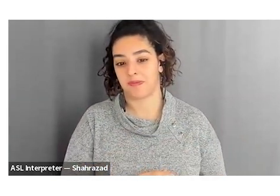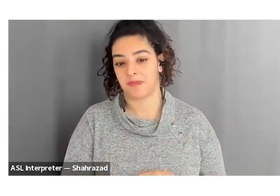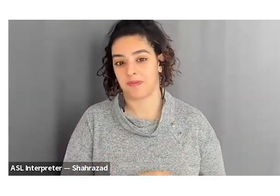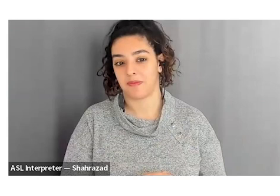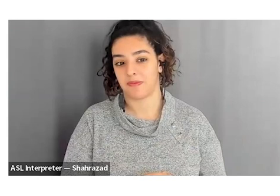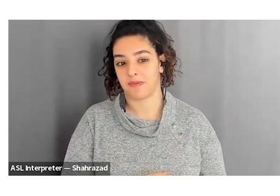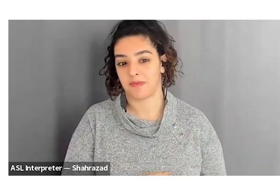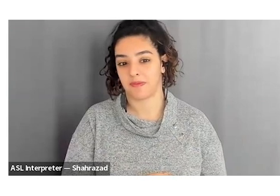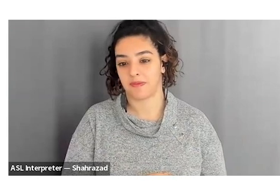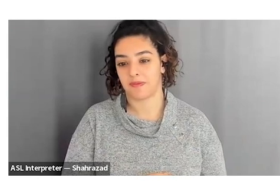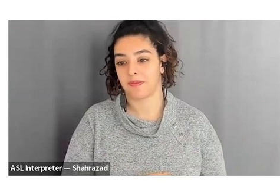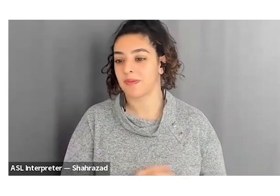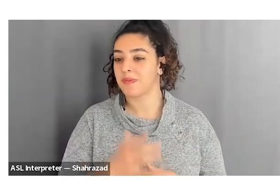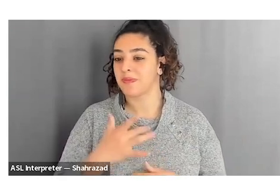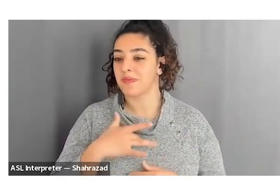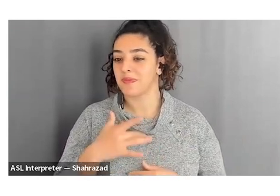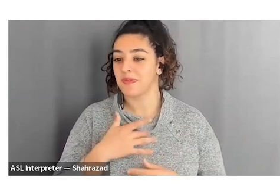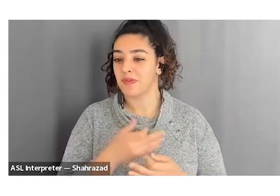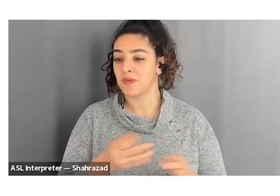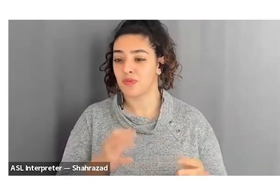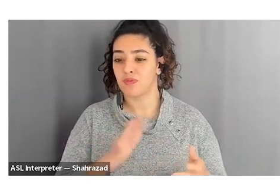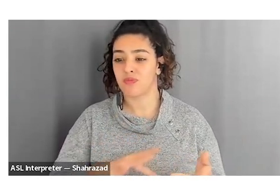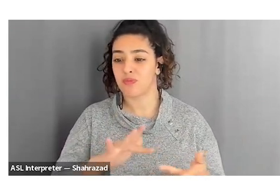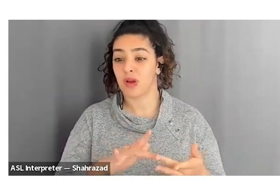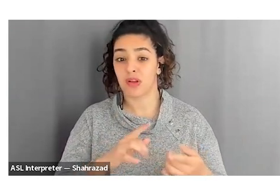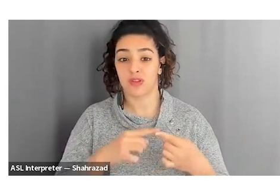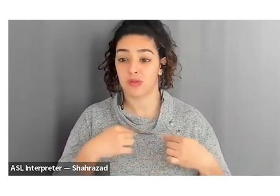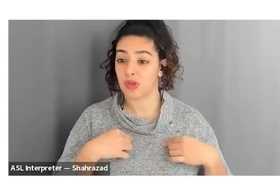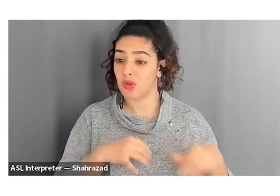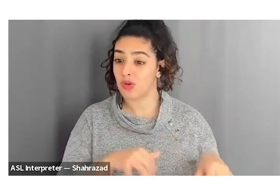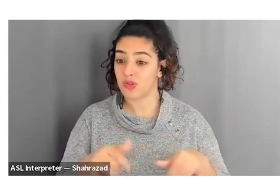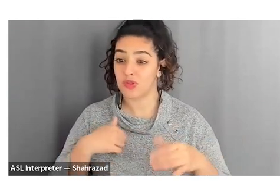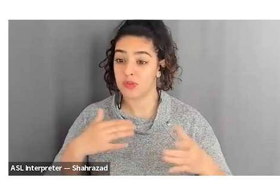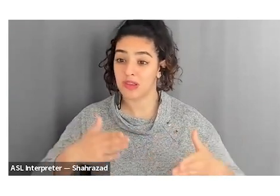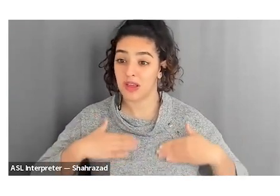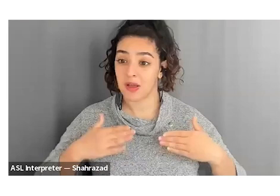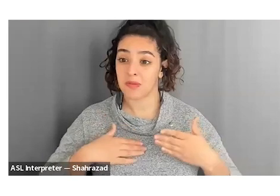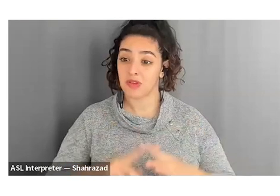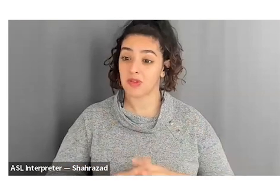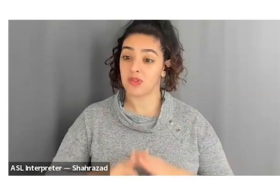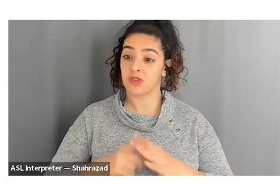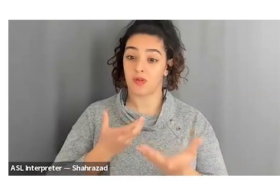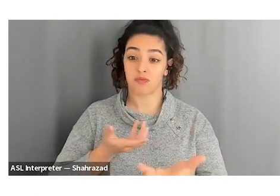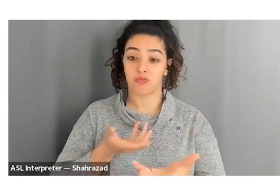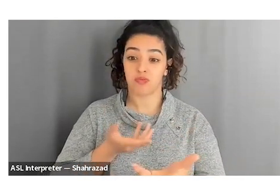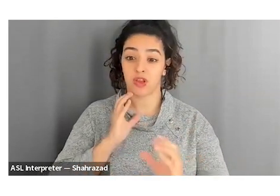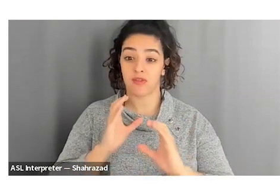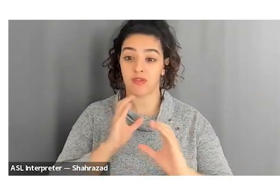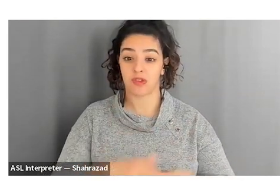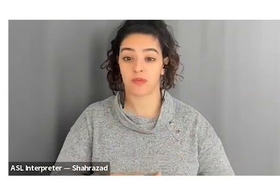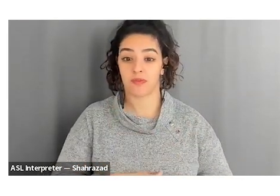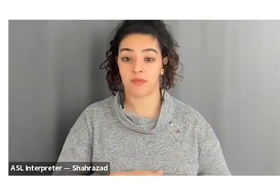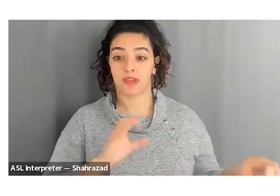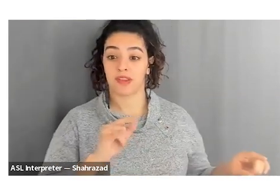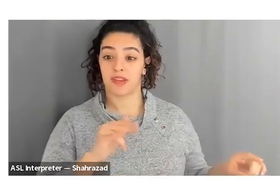And feel free to reach out to me as well. Happy to keep up the conversation. Thank you so much, Sulaiman. The